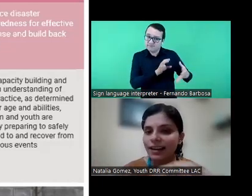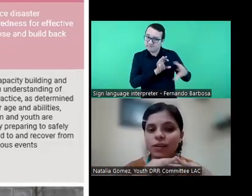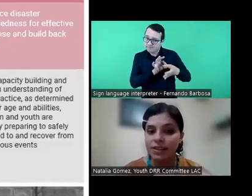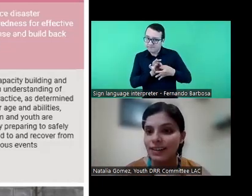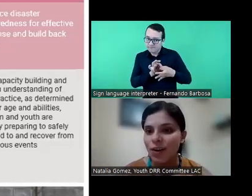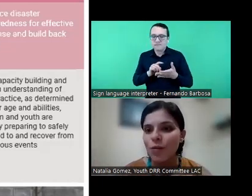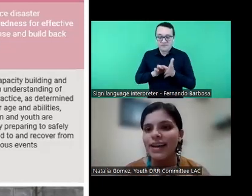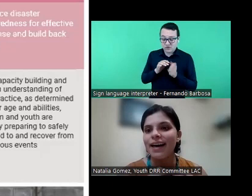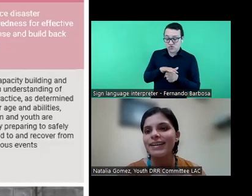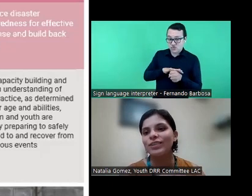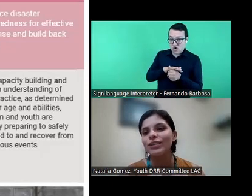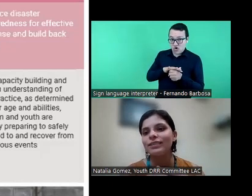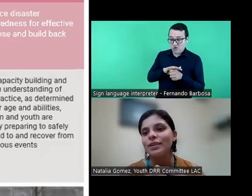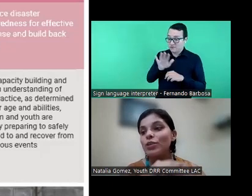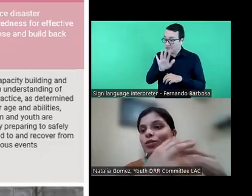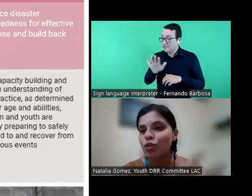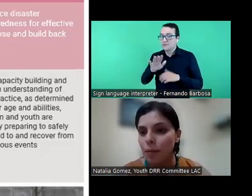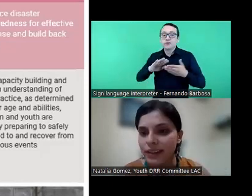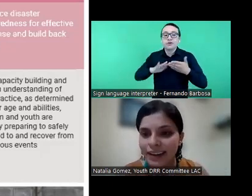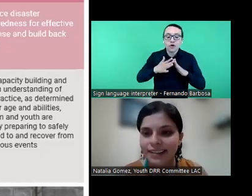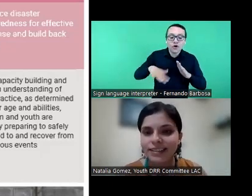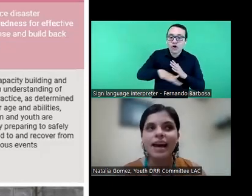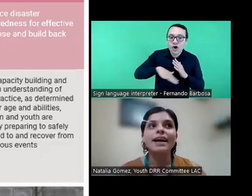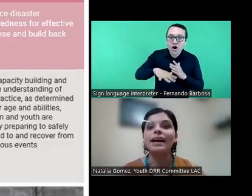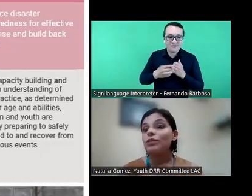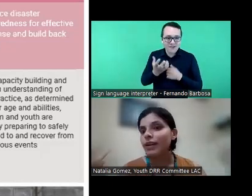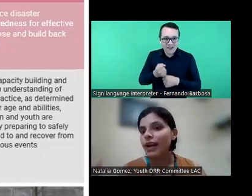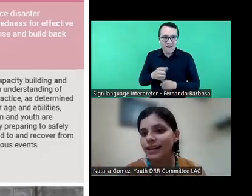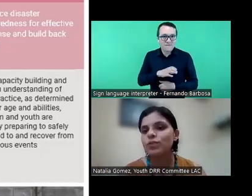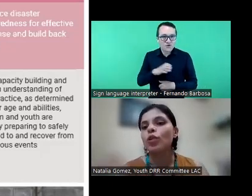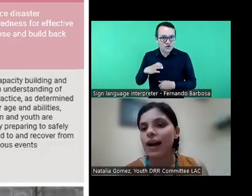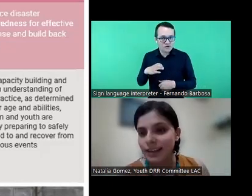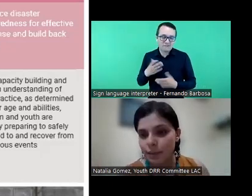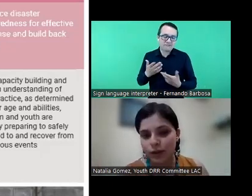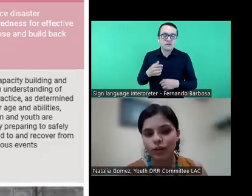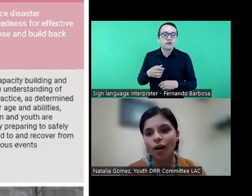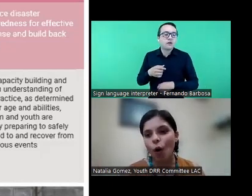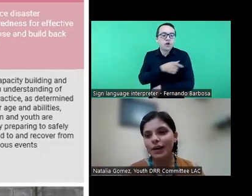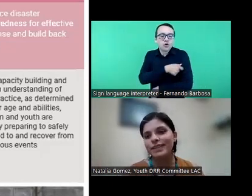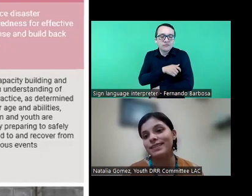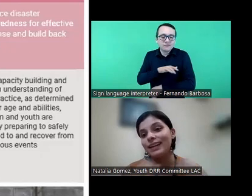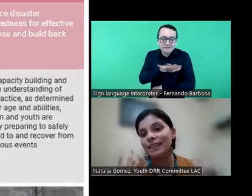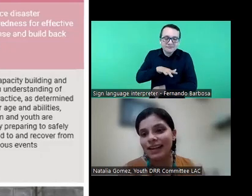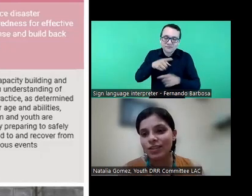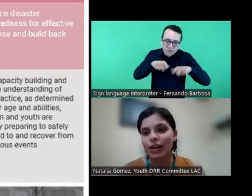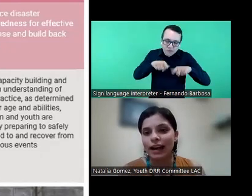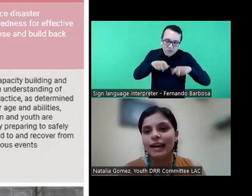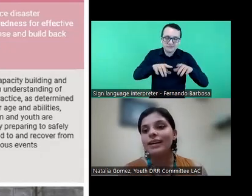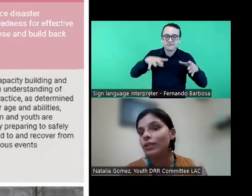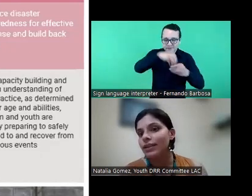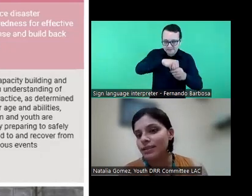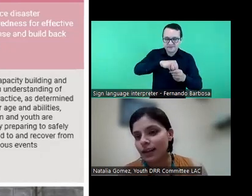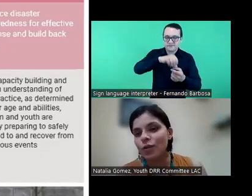different levels. At the local level, in our communities where we have these local community